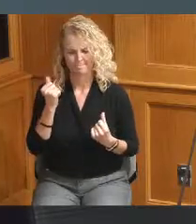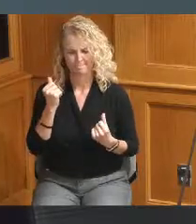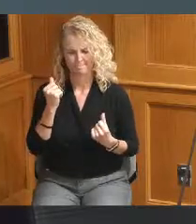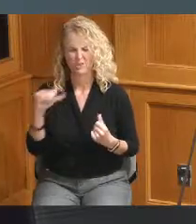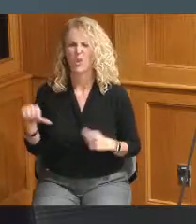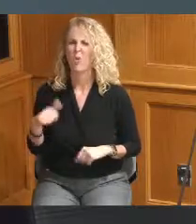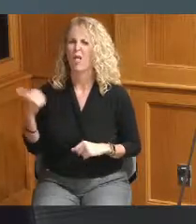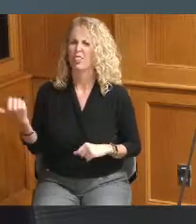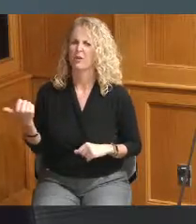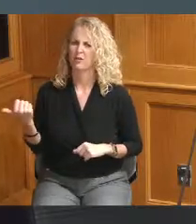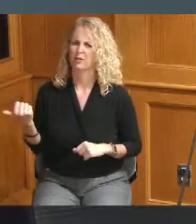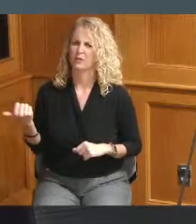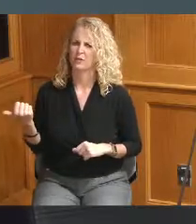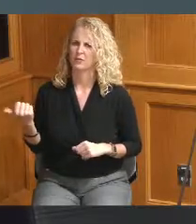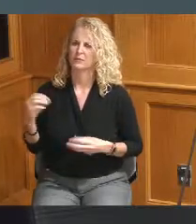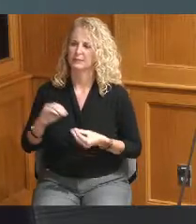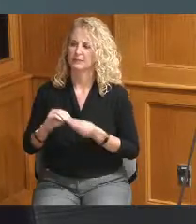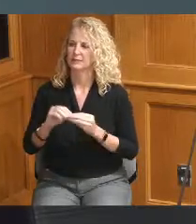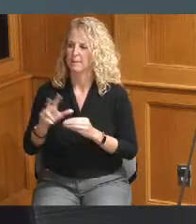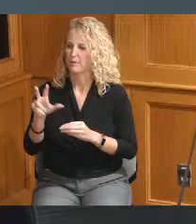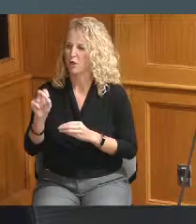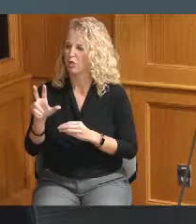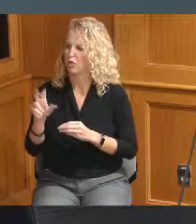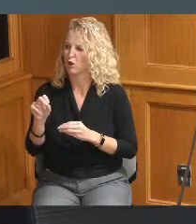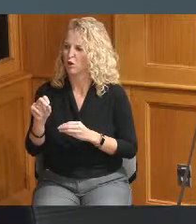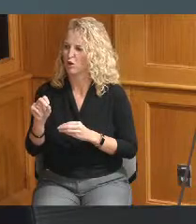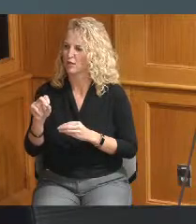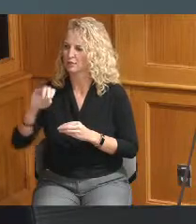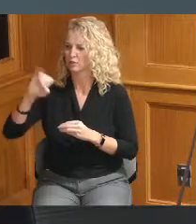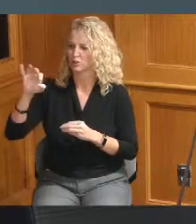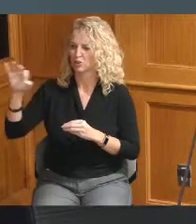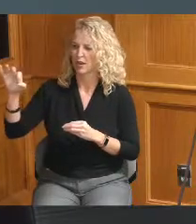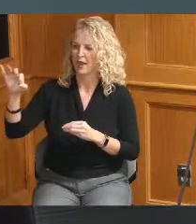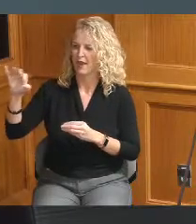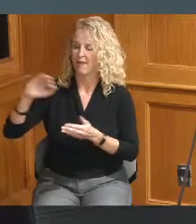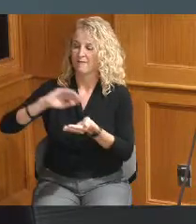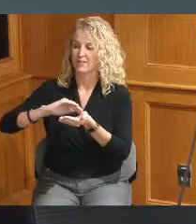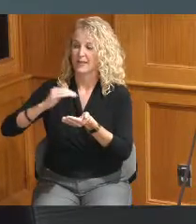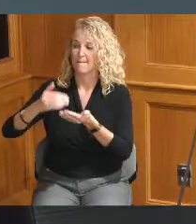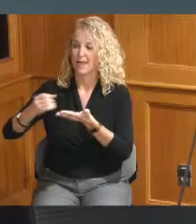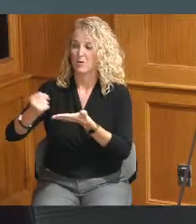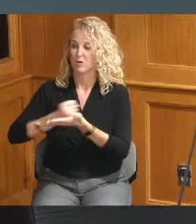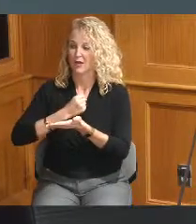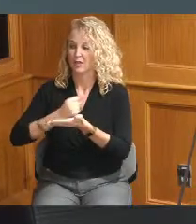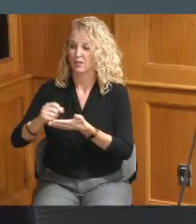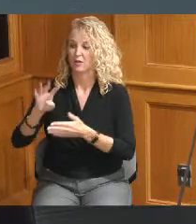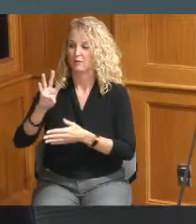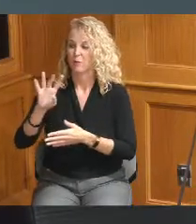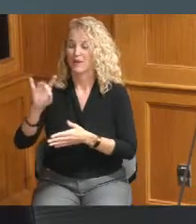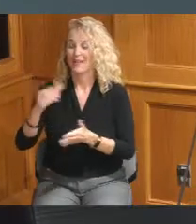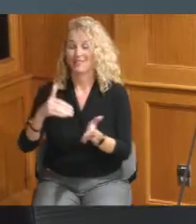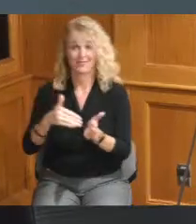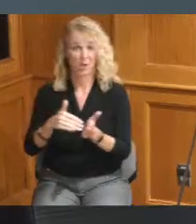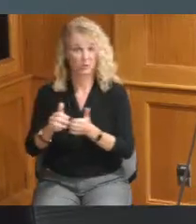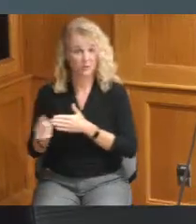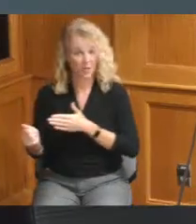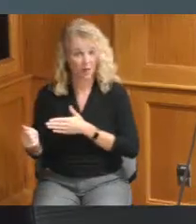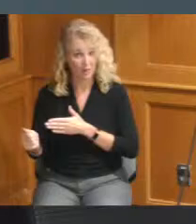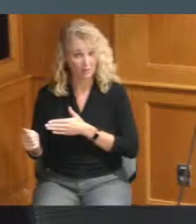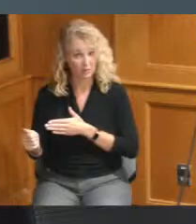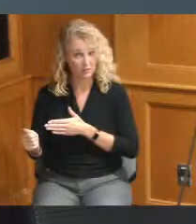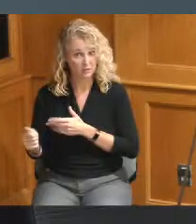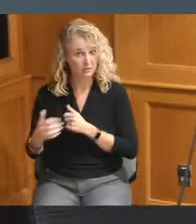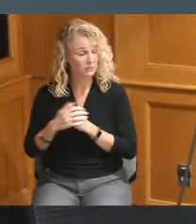The other one was item 30. And Jeff, the amount of the credit card was $48,000. So I wanted